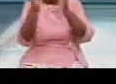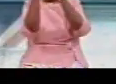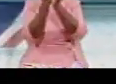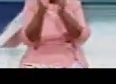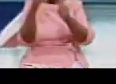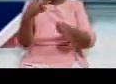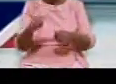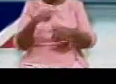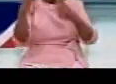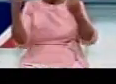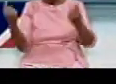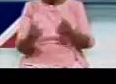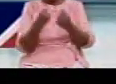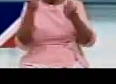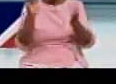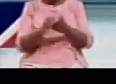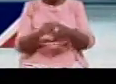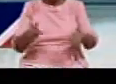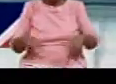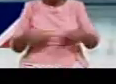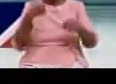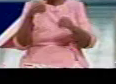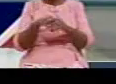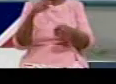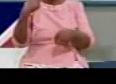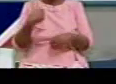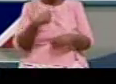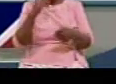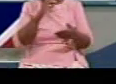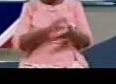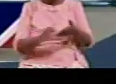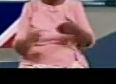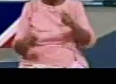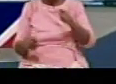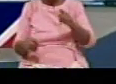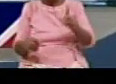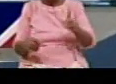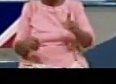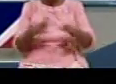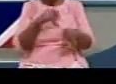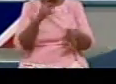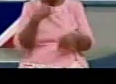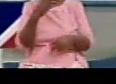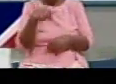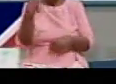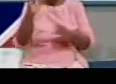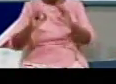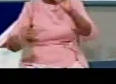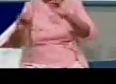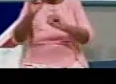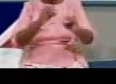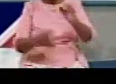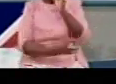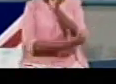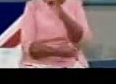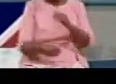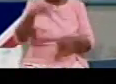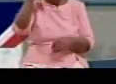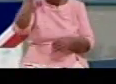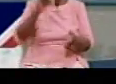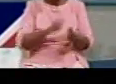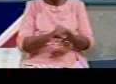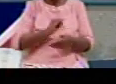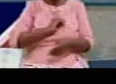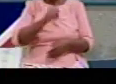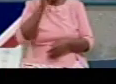that dwells in me. And then verse 23, it says, so wretched man that I am, who shall